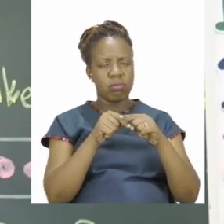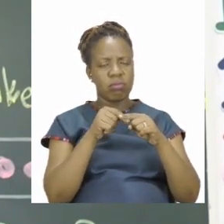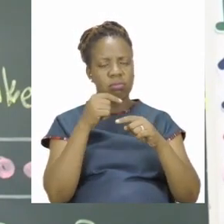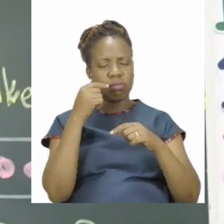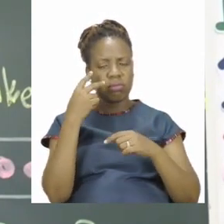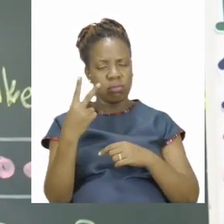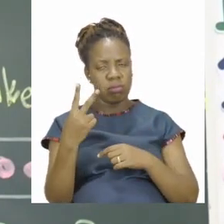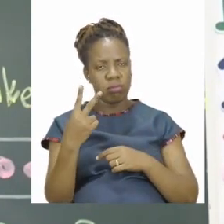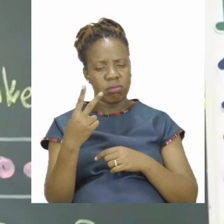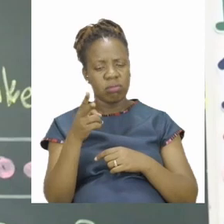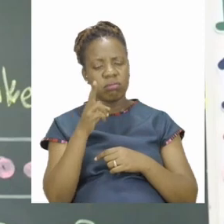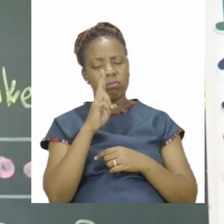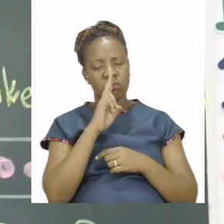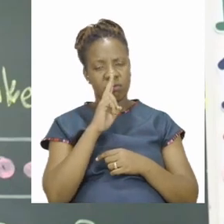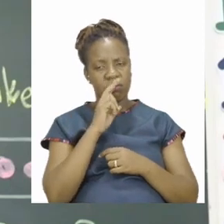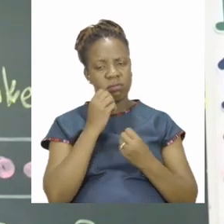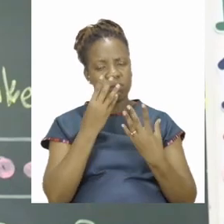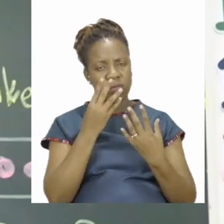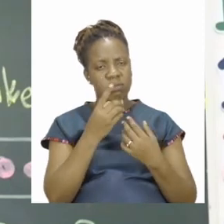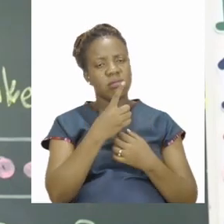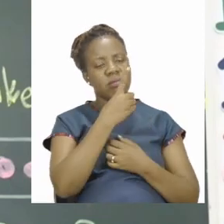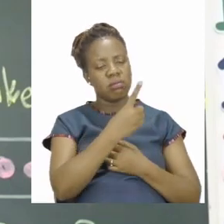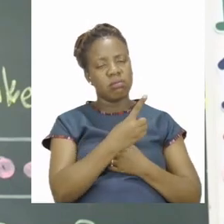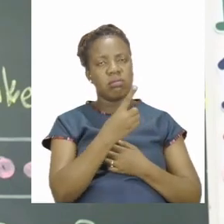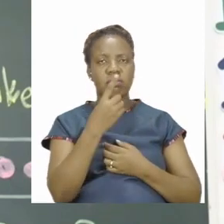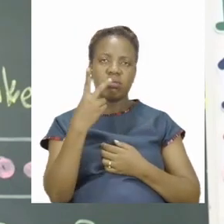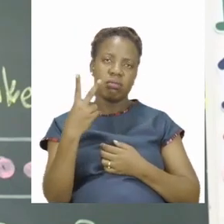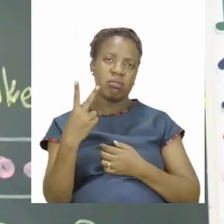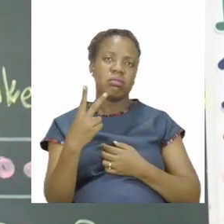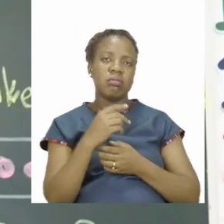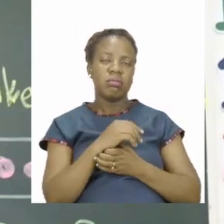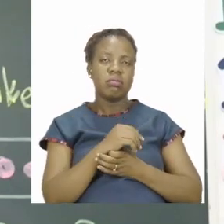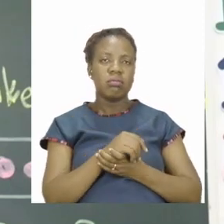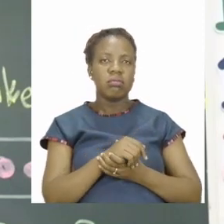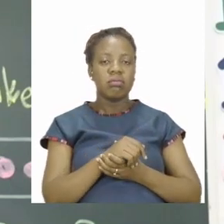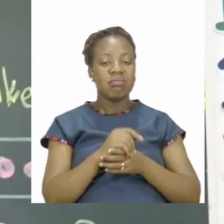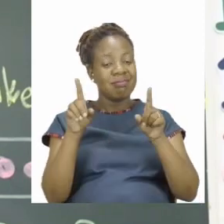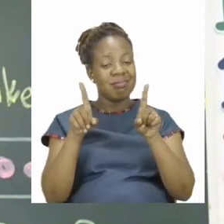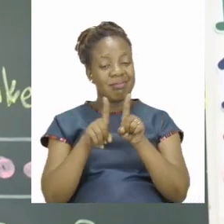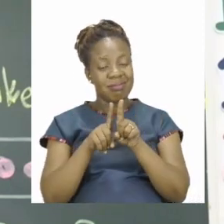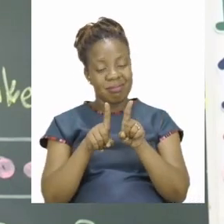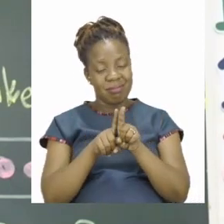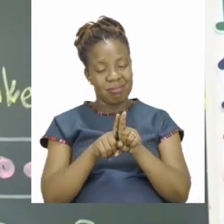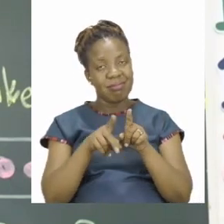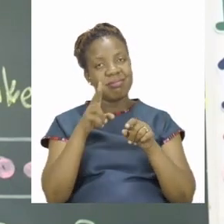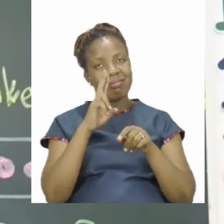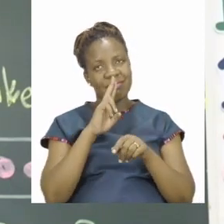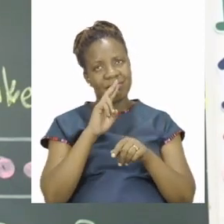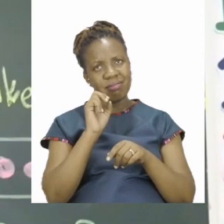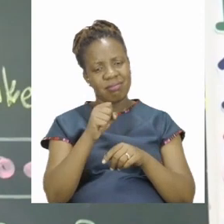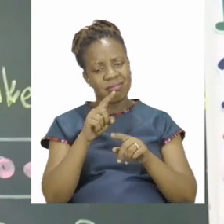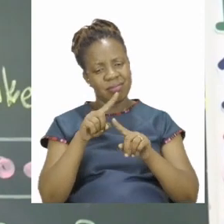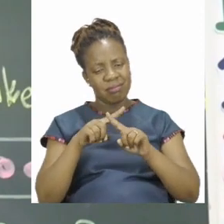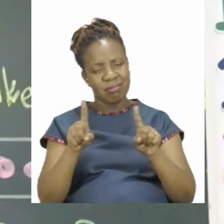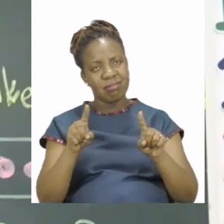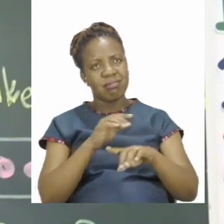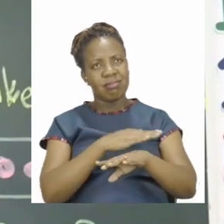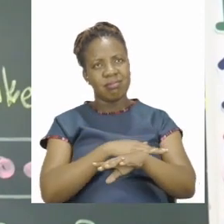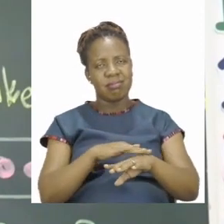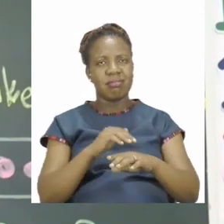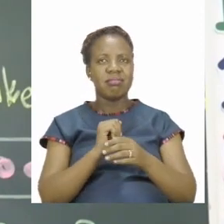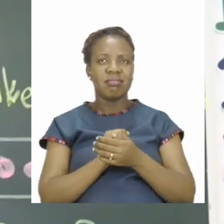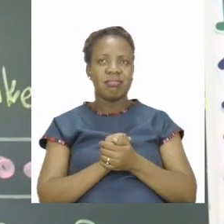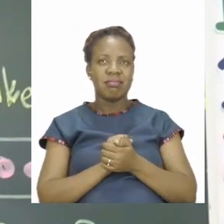2 equals 12. That is the same answer. So have fun with